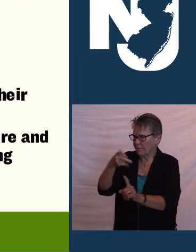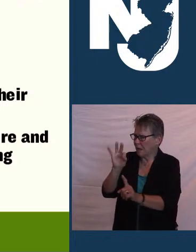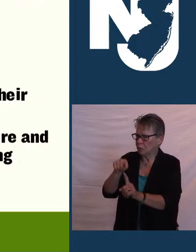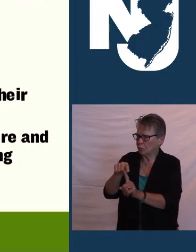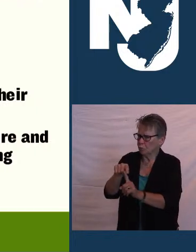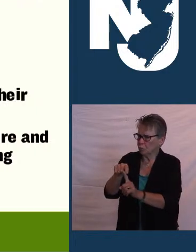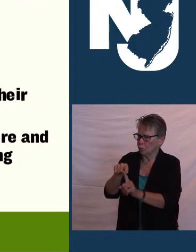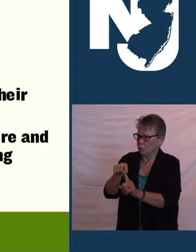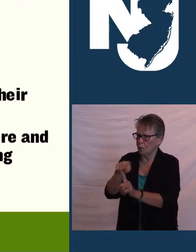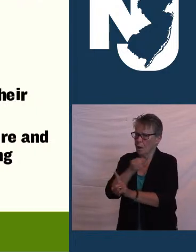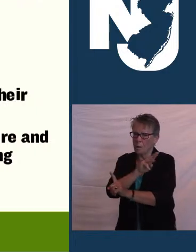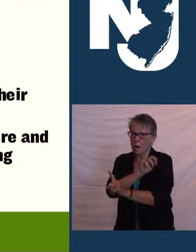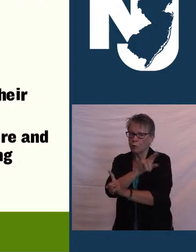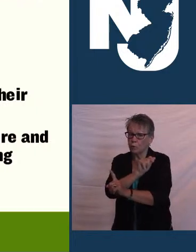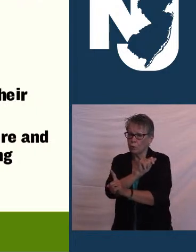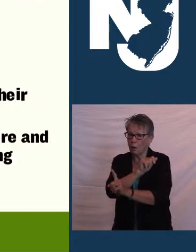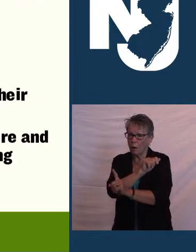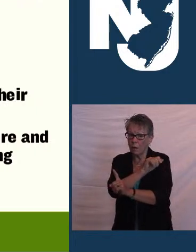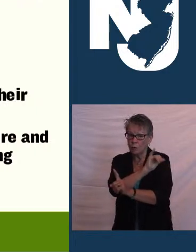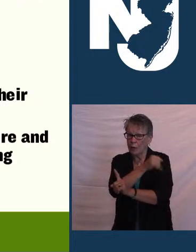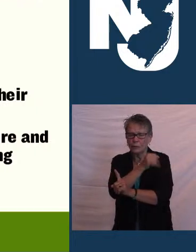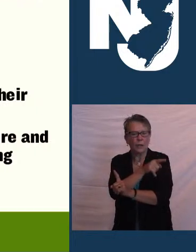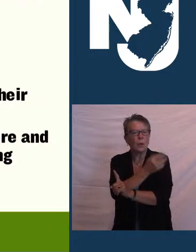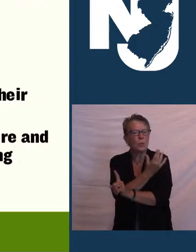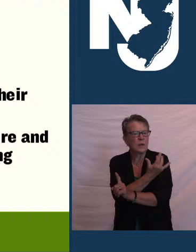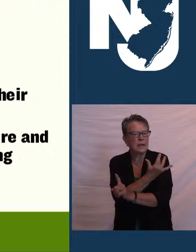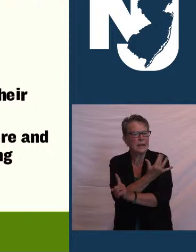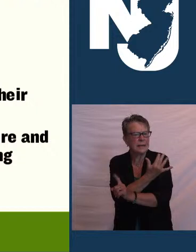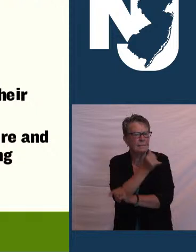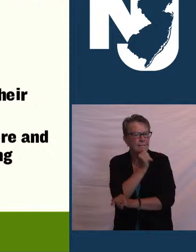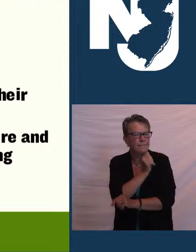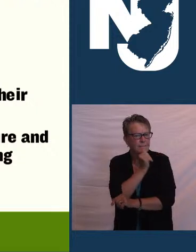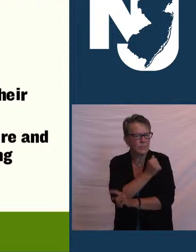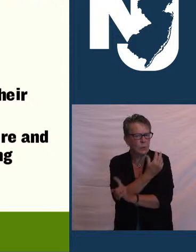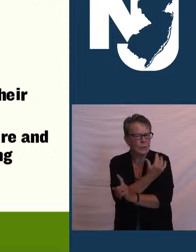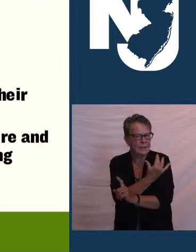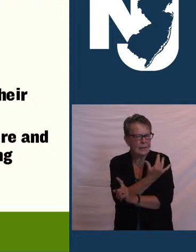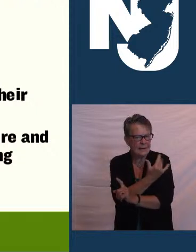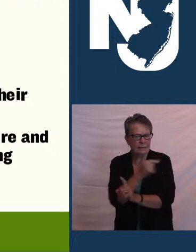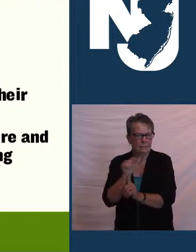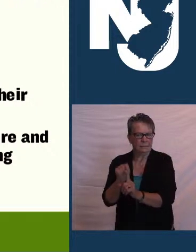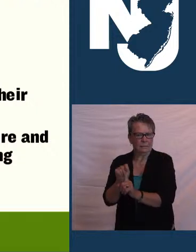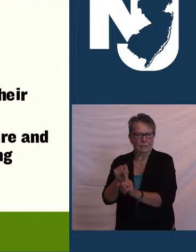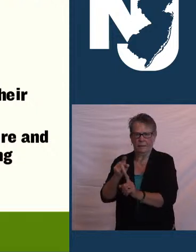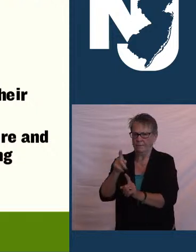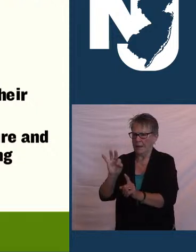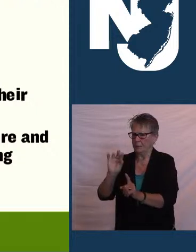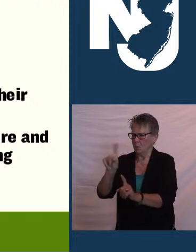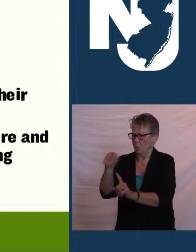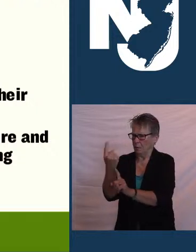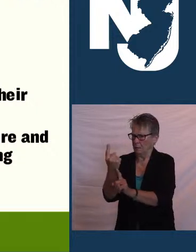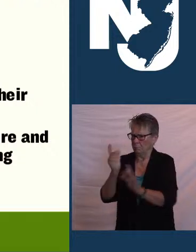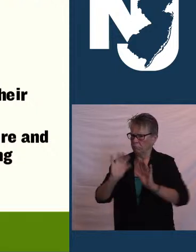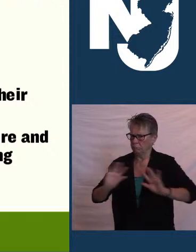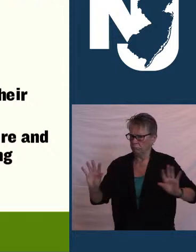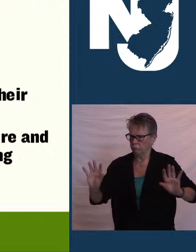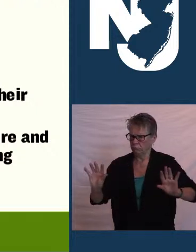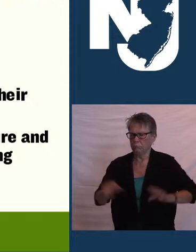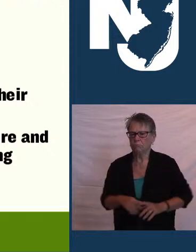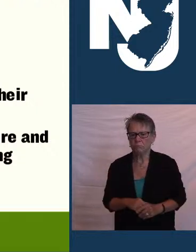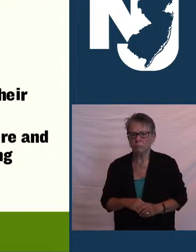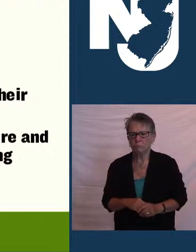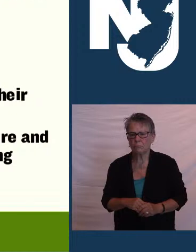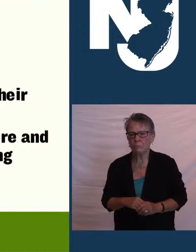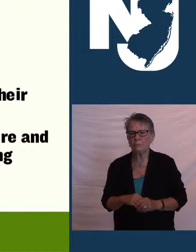Pfizer booster is likely to cover many older persons, older adults rather, persons with disabilities, healthcare workers,